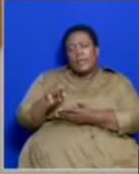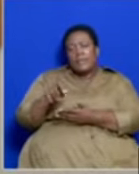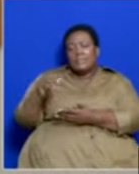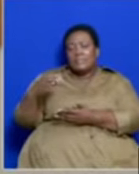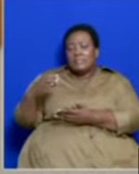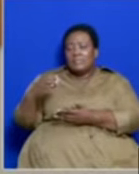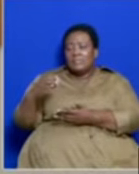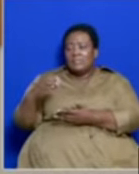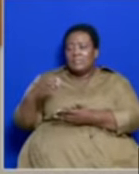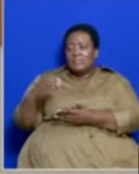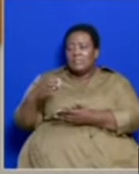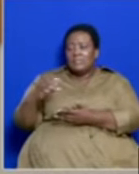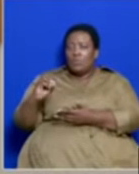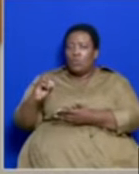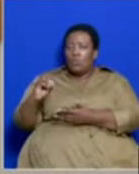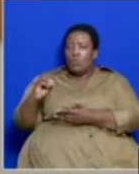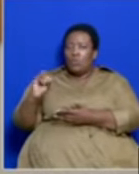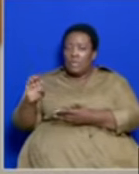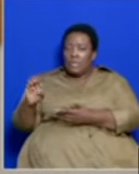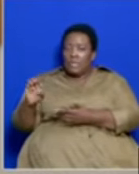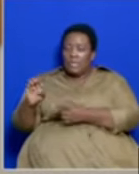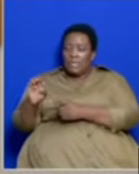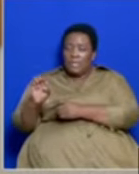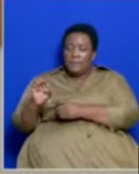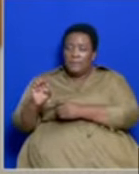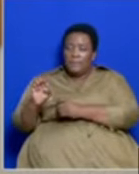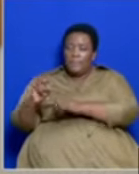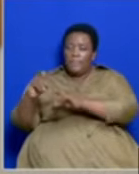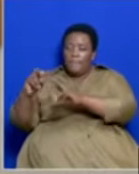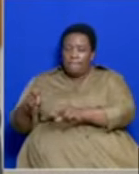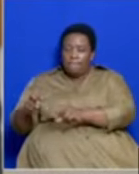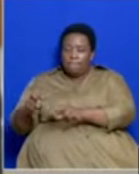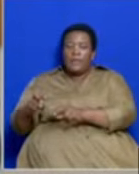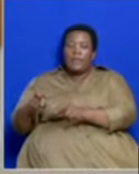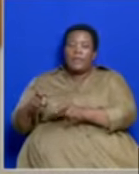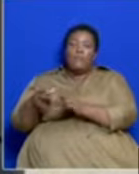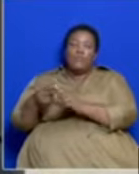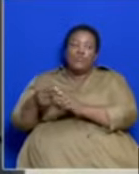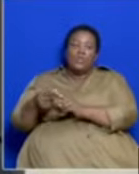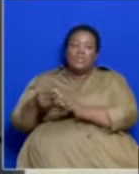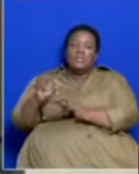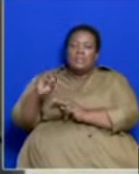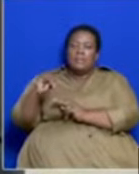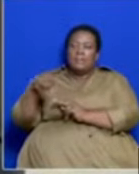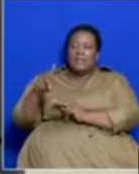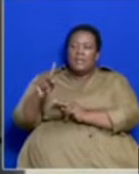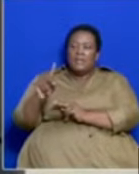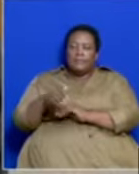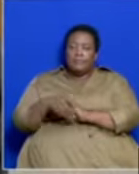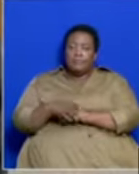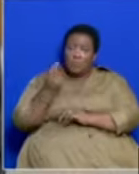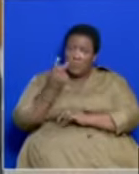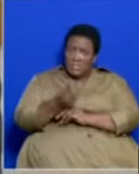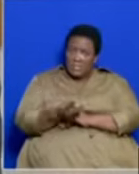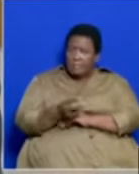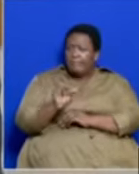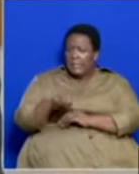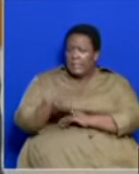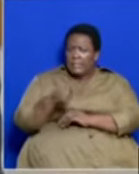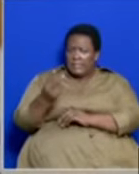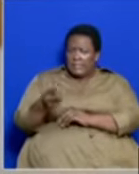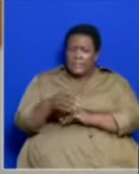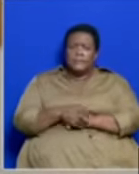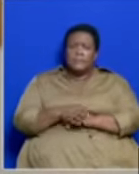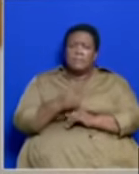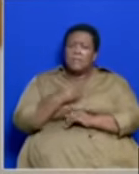City of Ekurhuleni Investigation Unit, EMPD. Do you see that? Yes, I see that. I read that to be conclusive proof